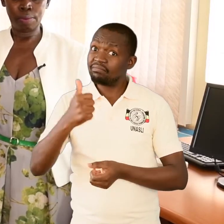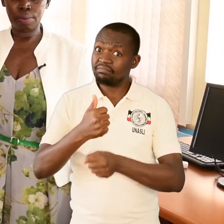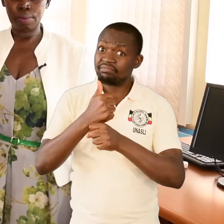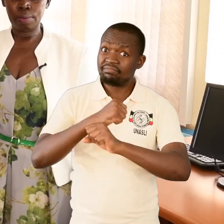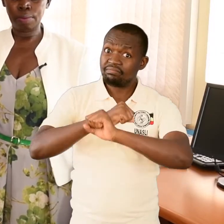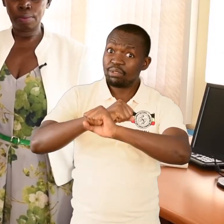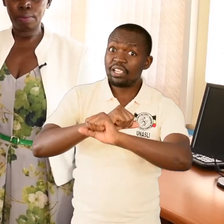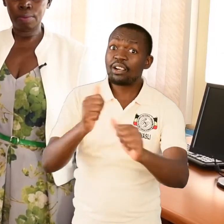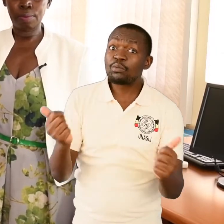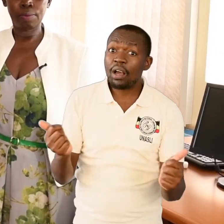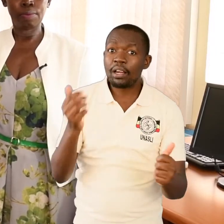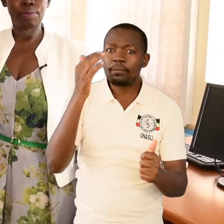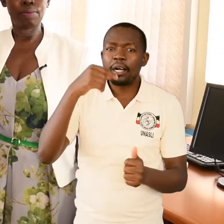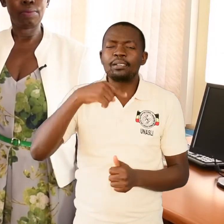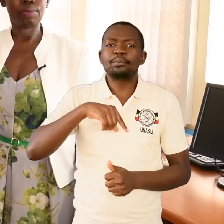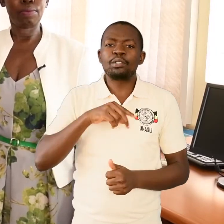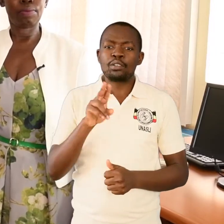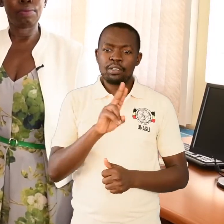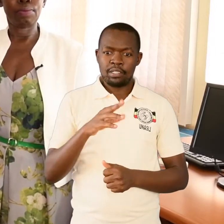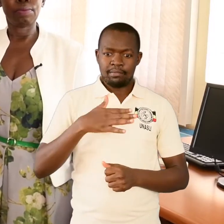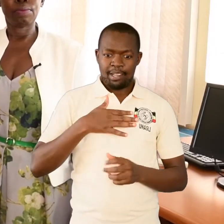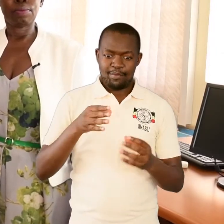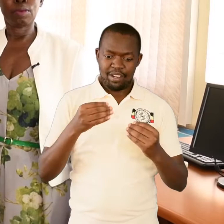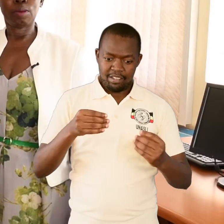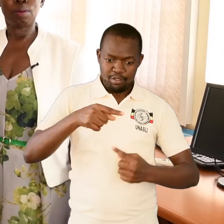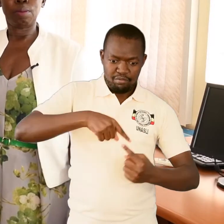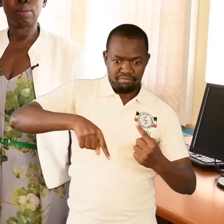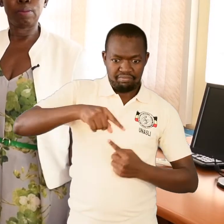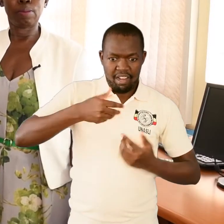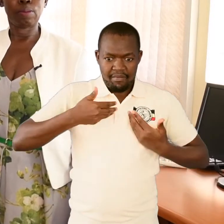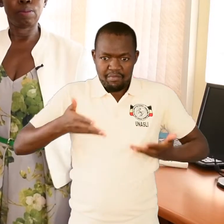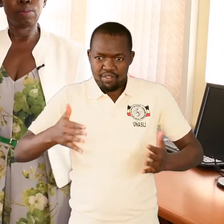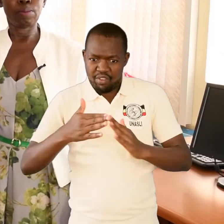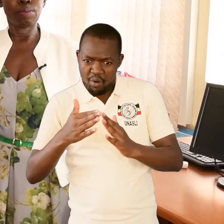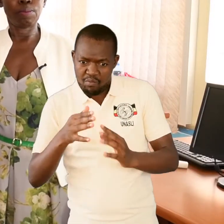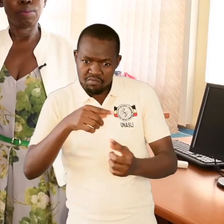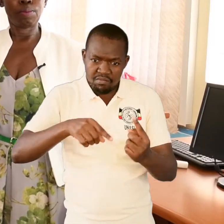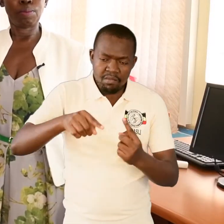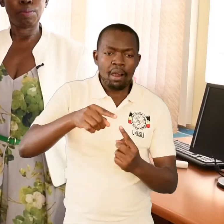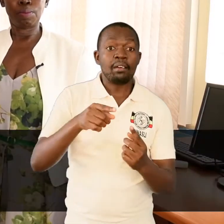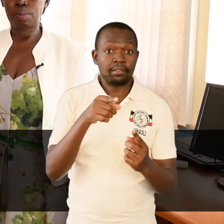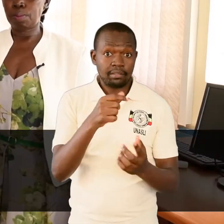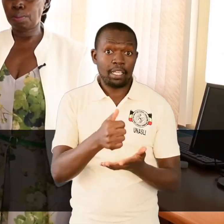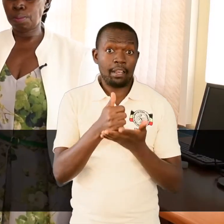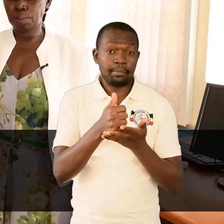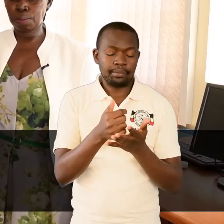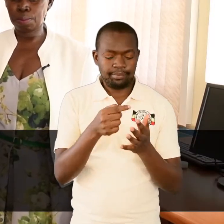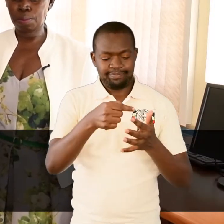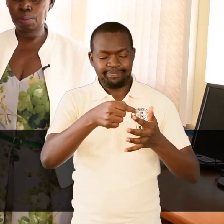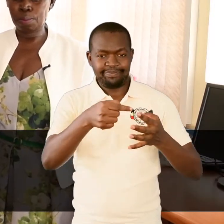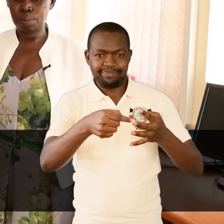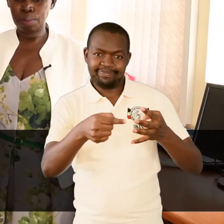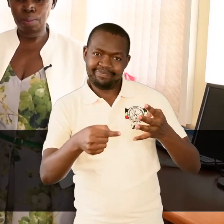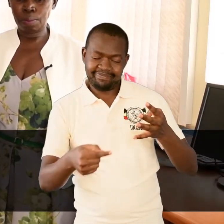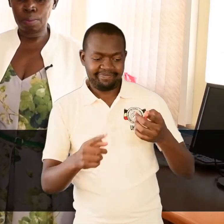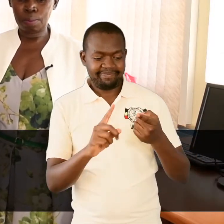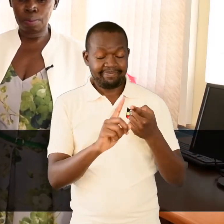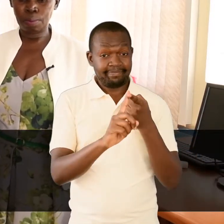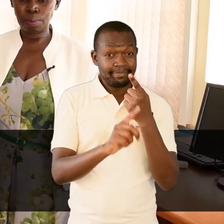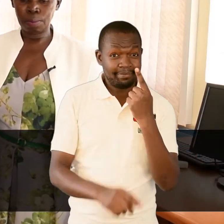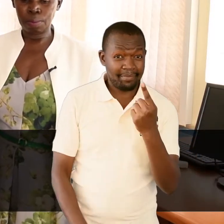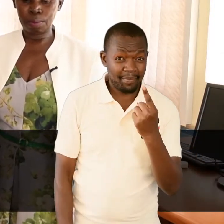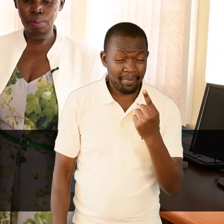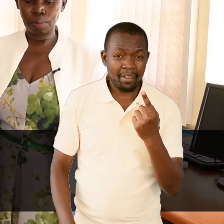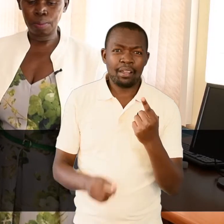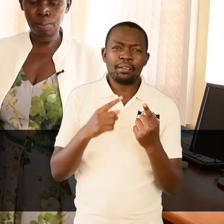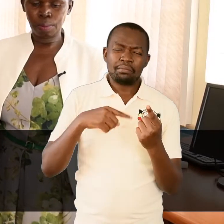briquettes, using materials around us, these are some of them. One, we